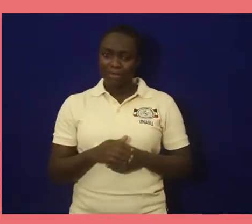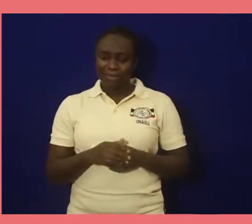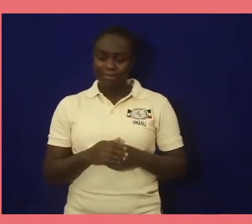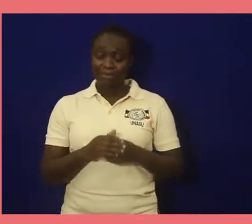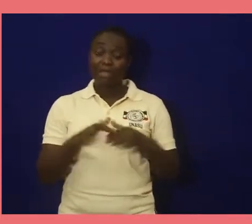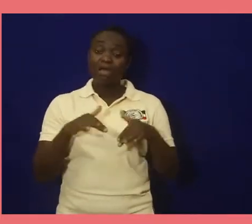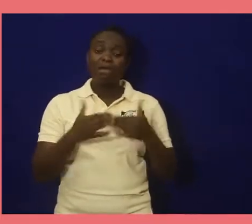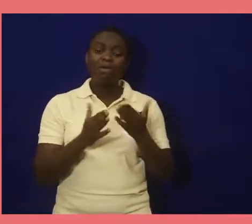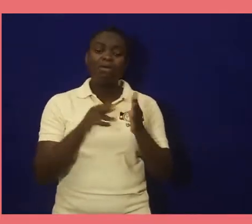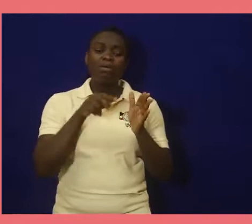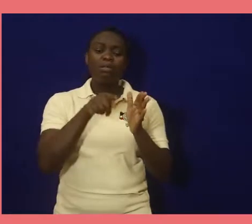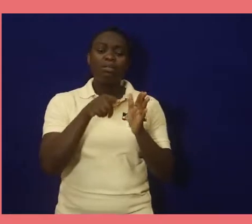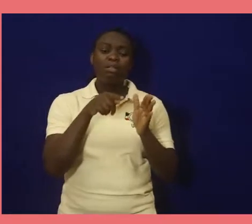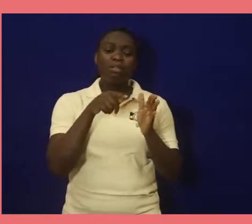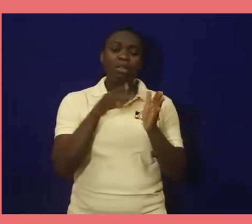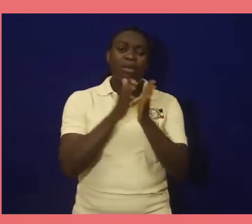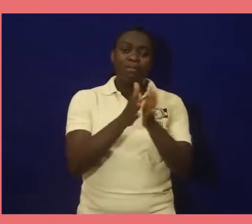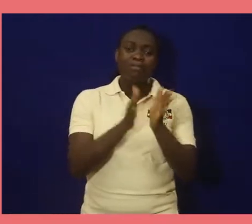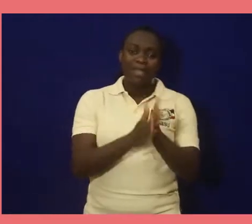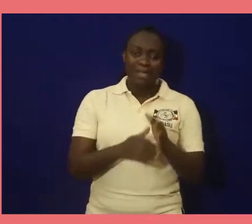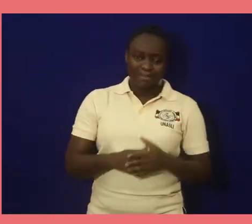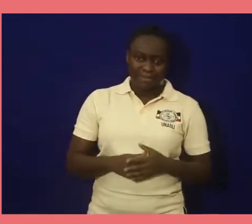to define that